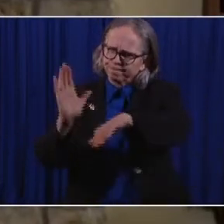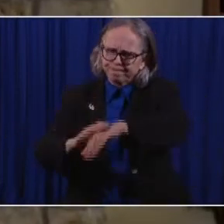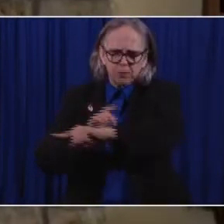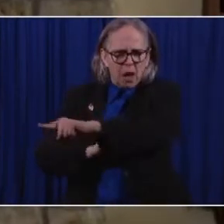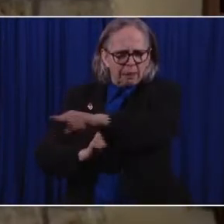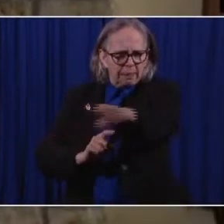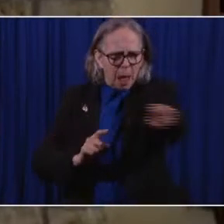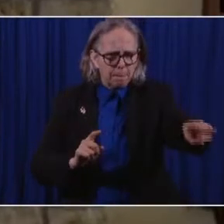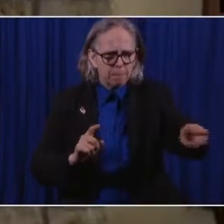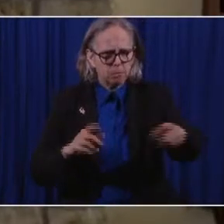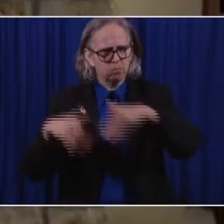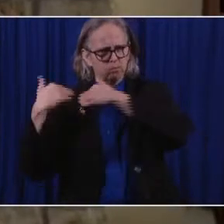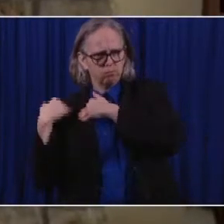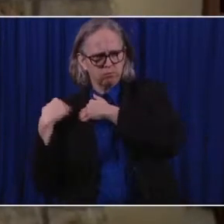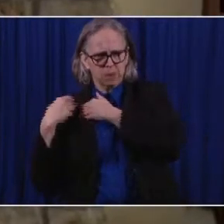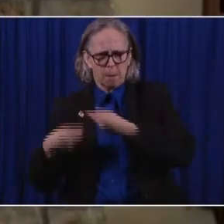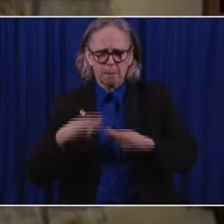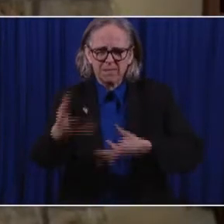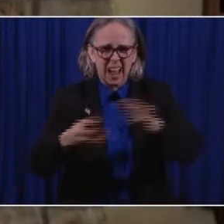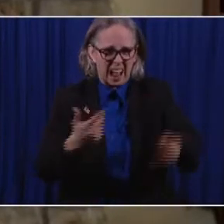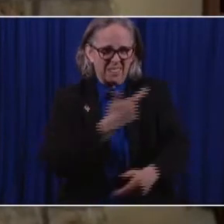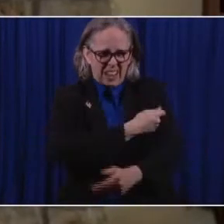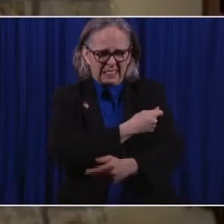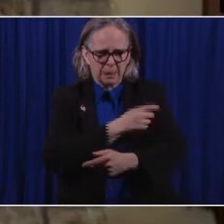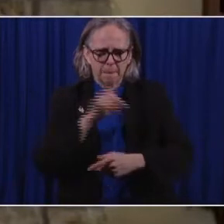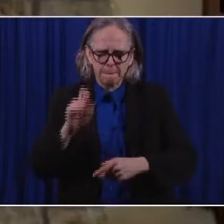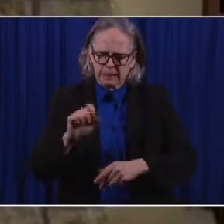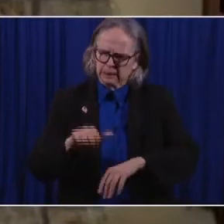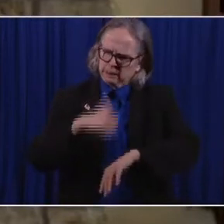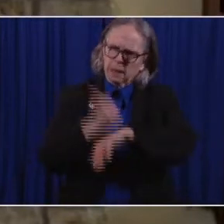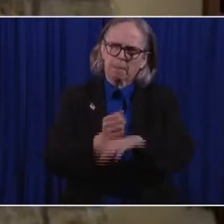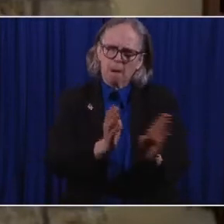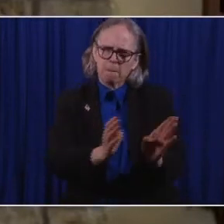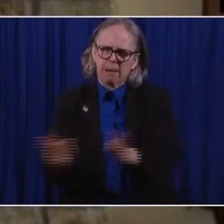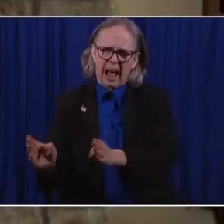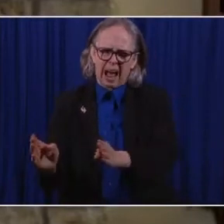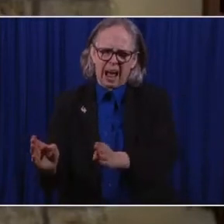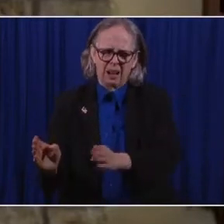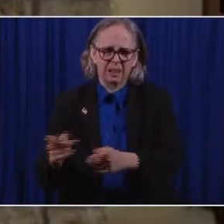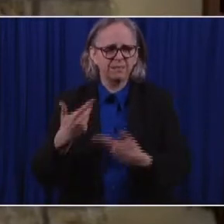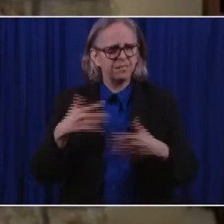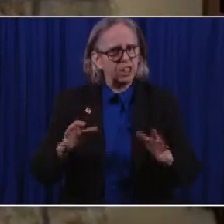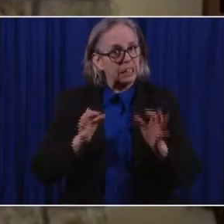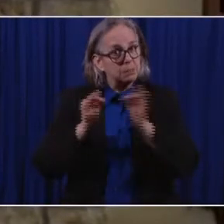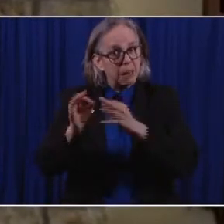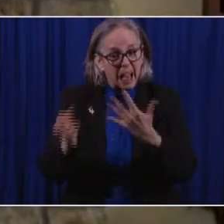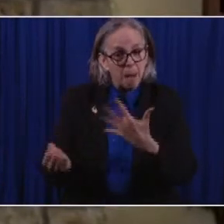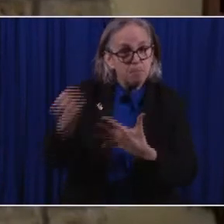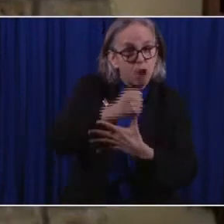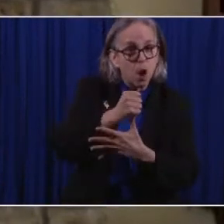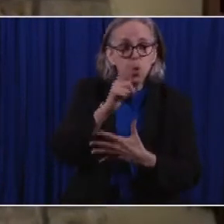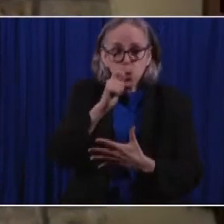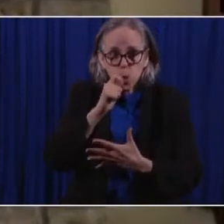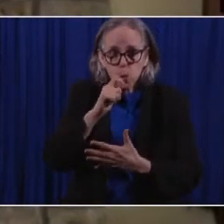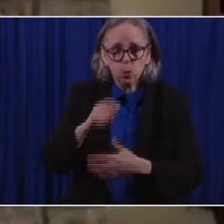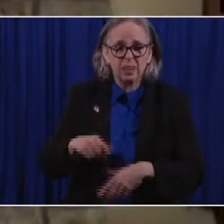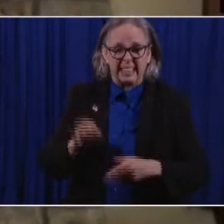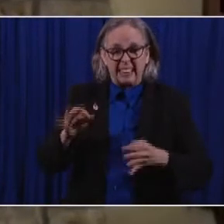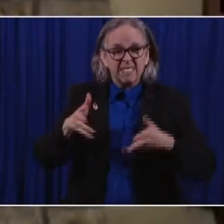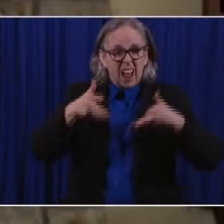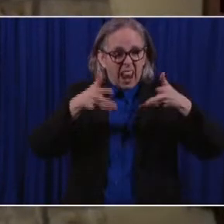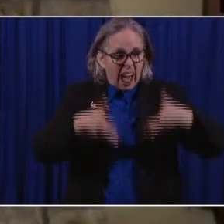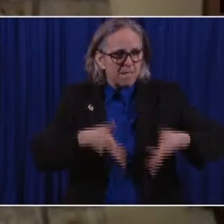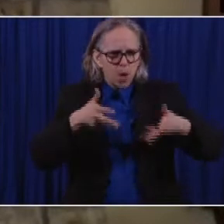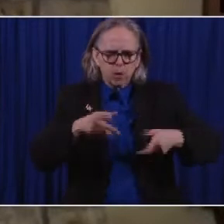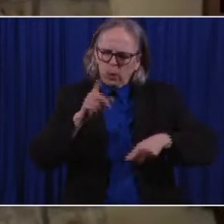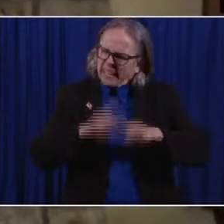We've made it very clear. Here's the priority. Here's what you have to do. If you get to the point where you're going to waste it, you cannot waste it.